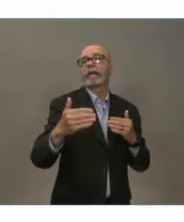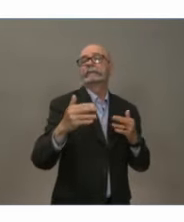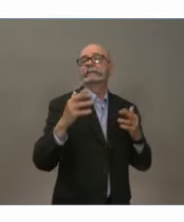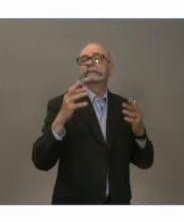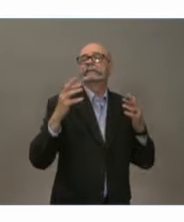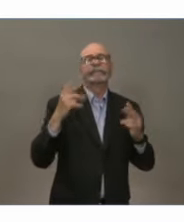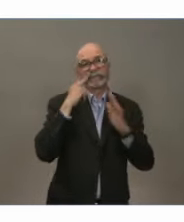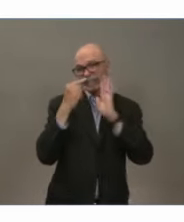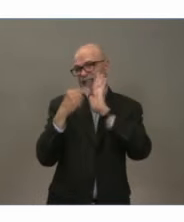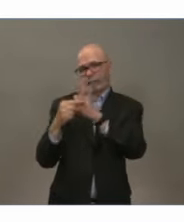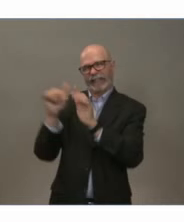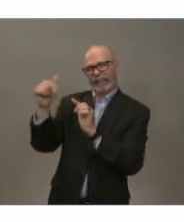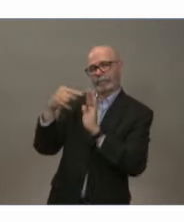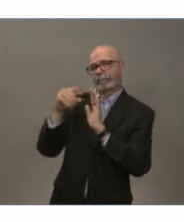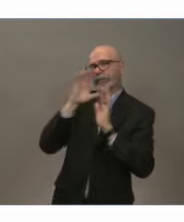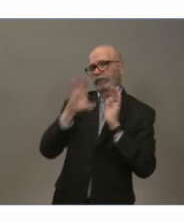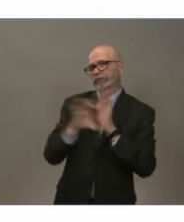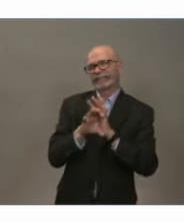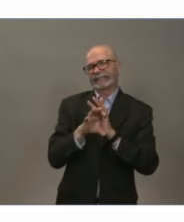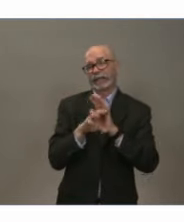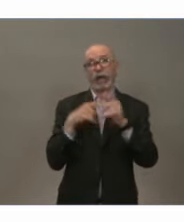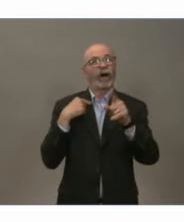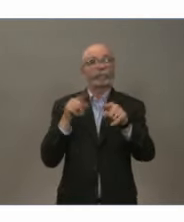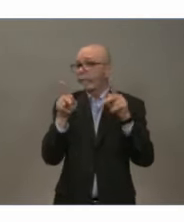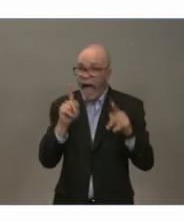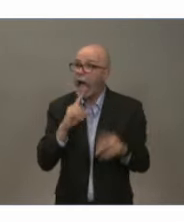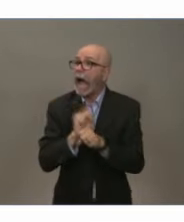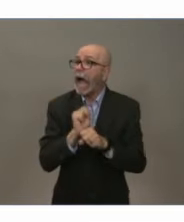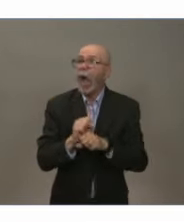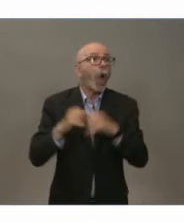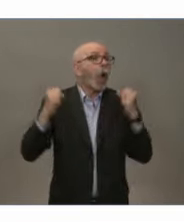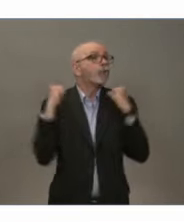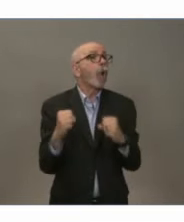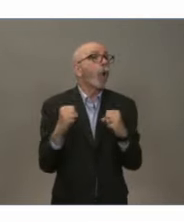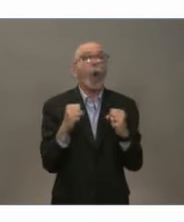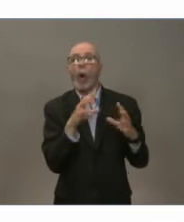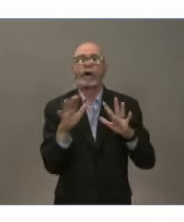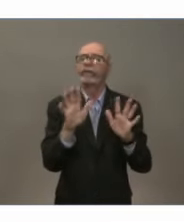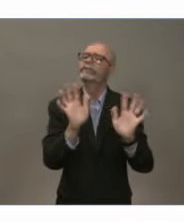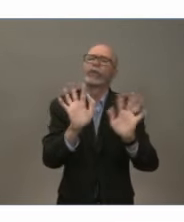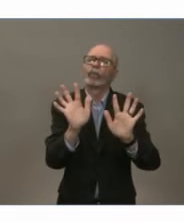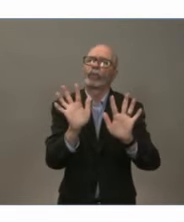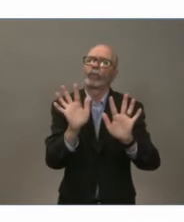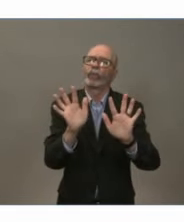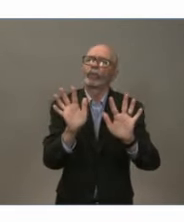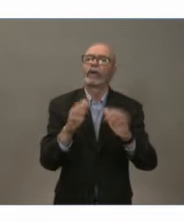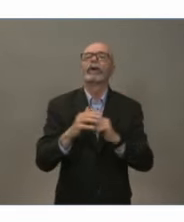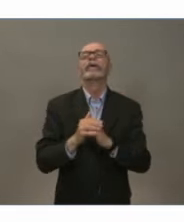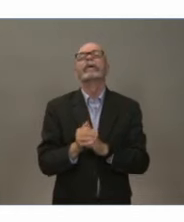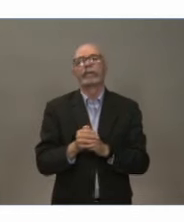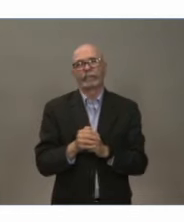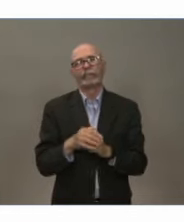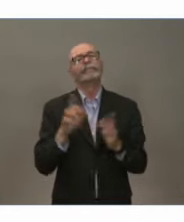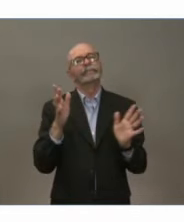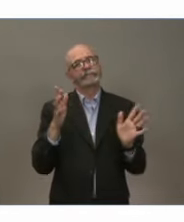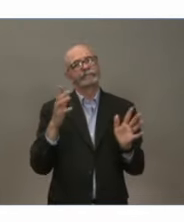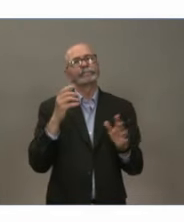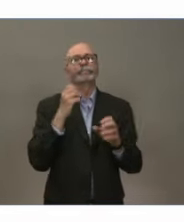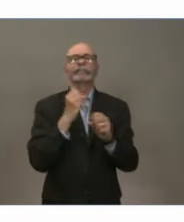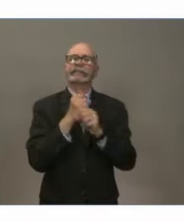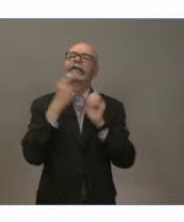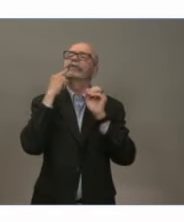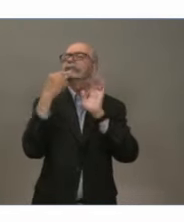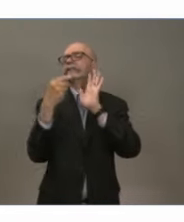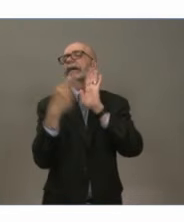want anybody to stick and hold us to the actual number that you see. There's a number of parameters that go into modeling, but it's a good